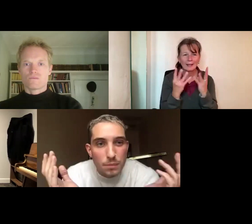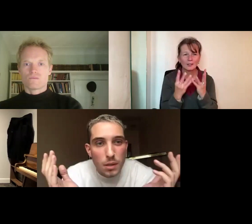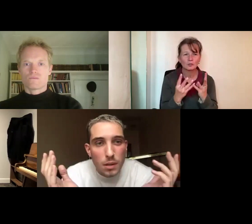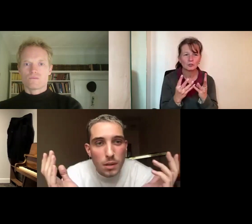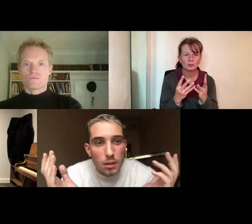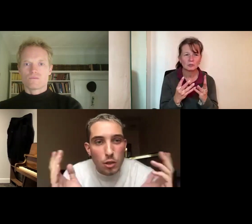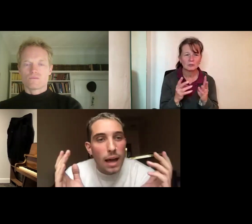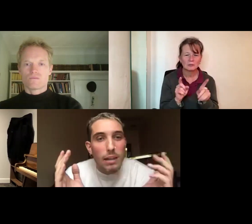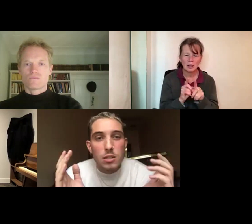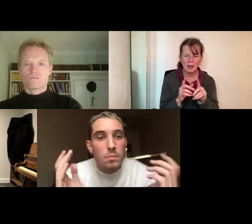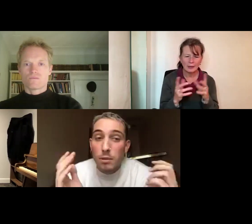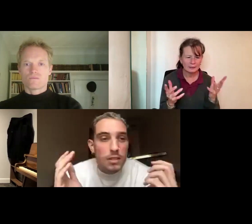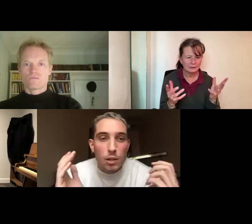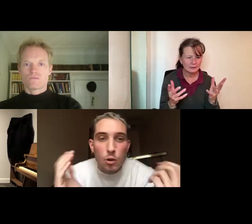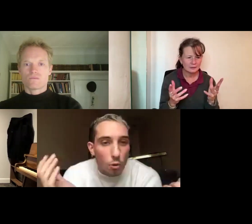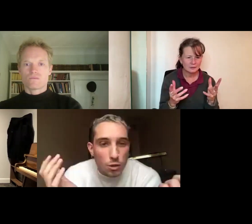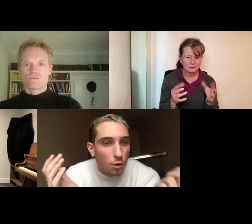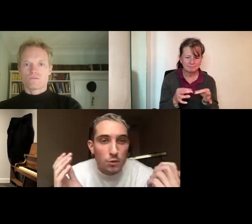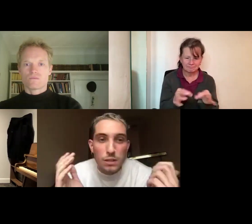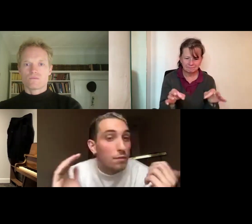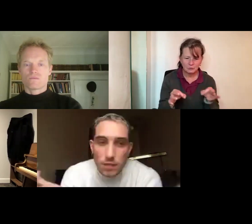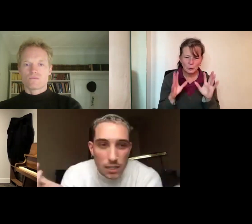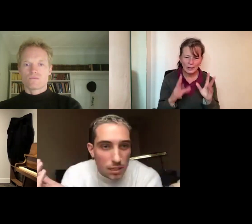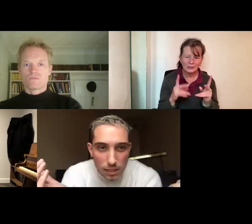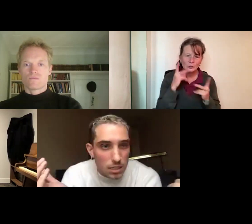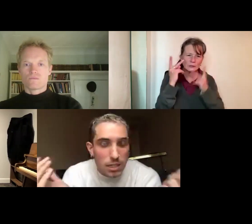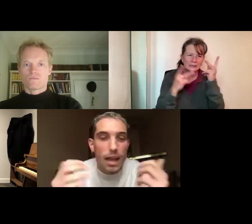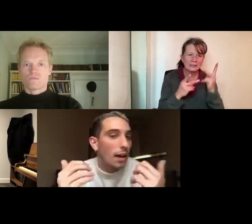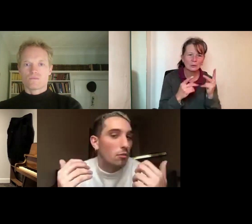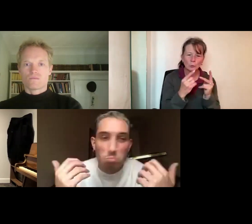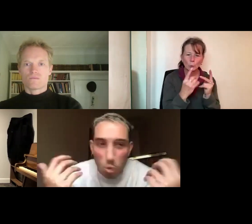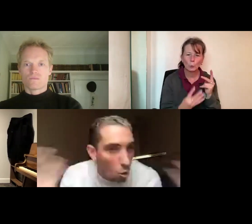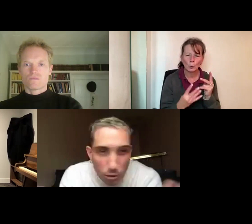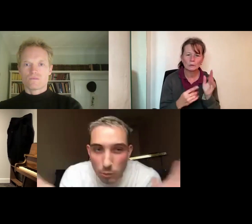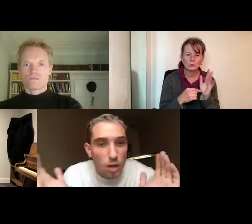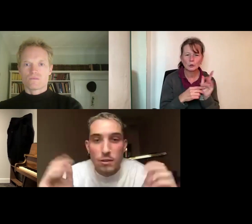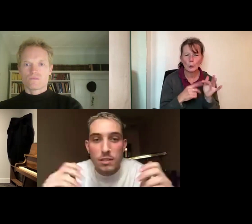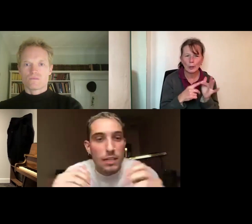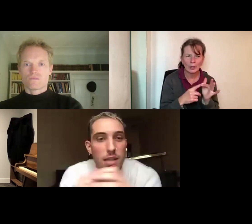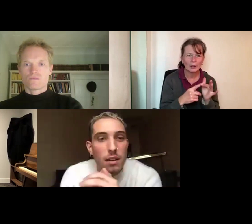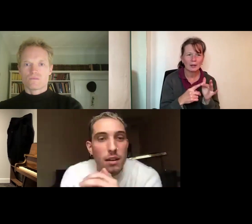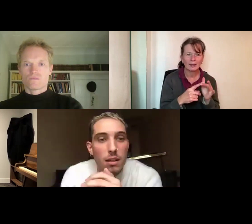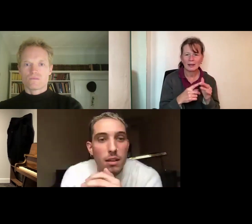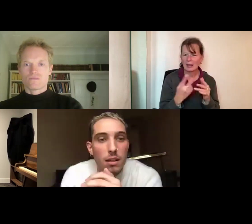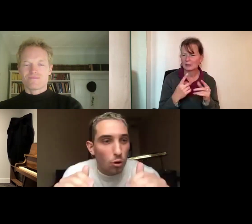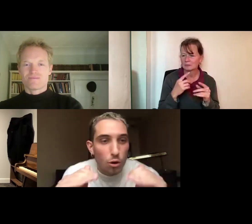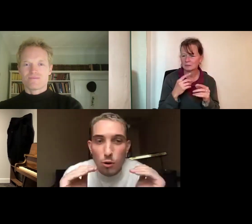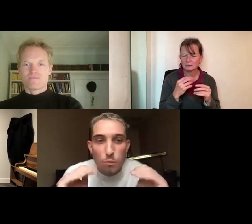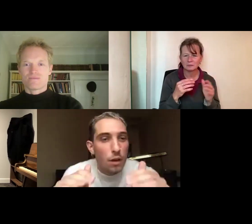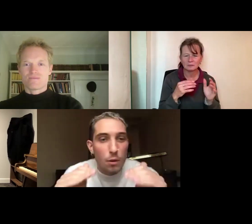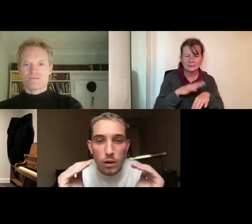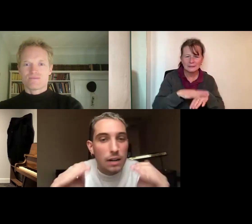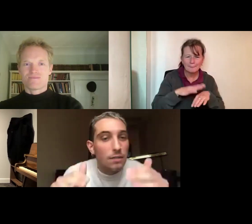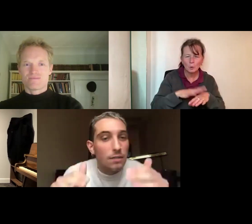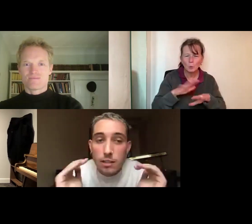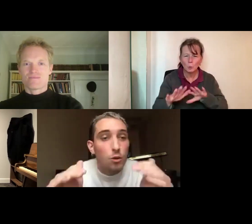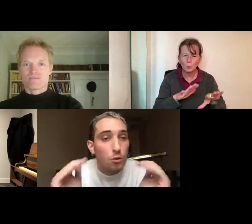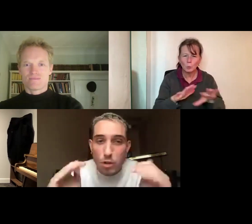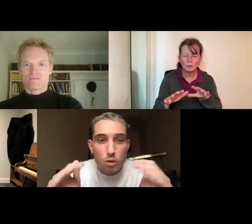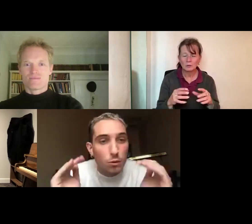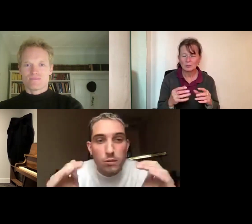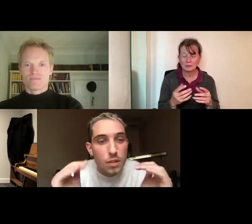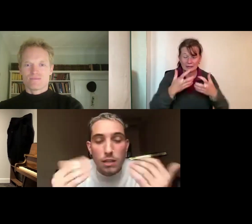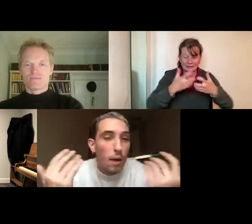entry. Like you had to be able to sing quarter tones in 15/16 at quarter equals 168. Like there were kind of